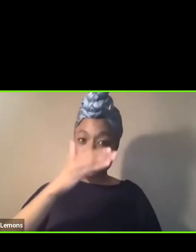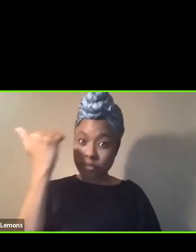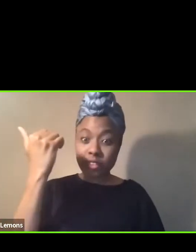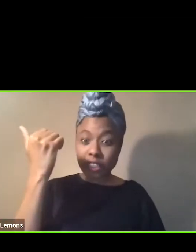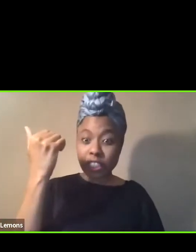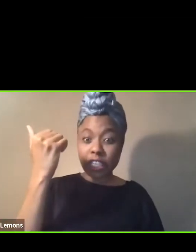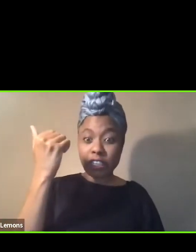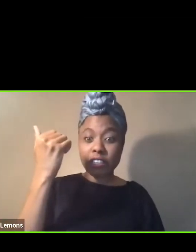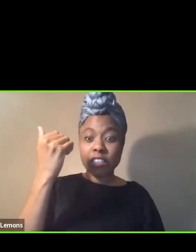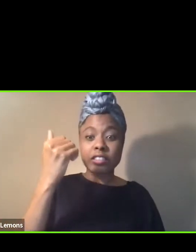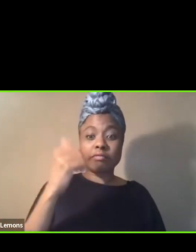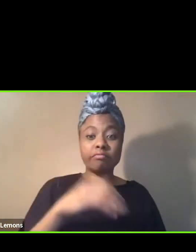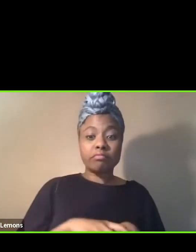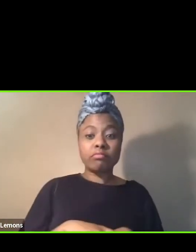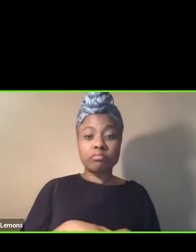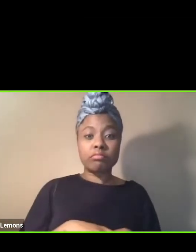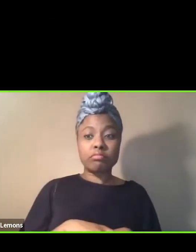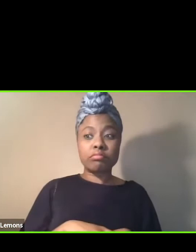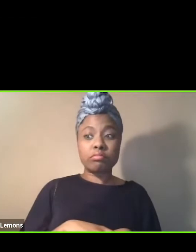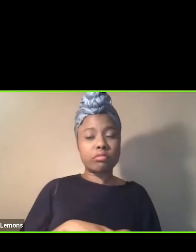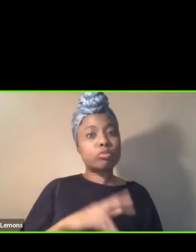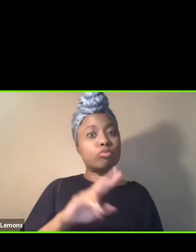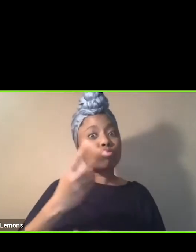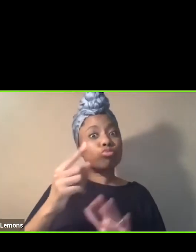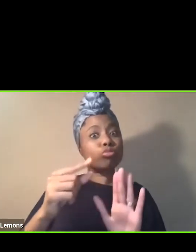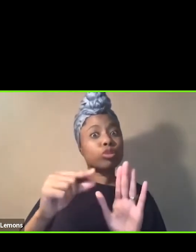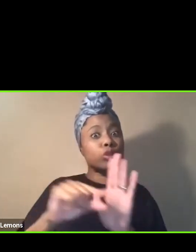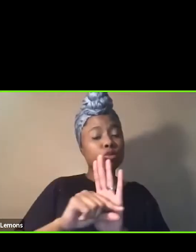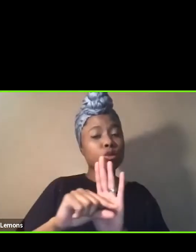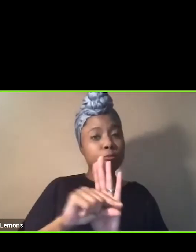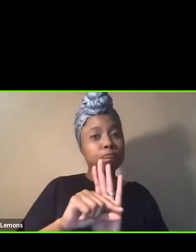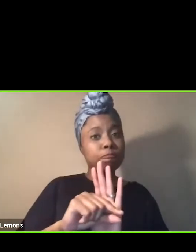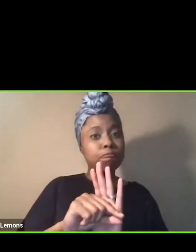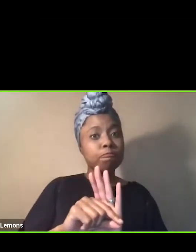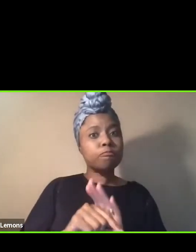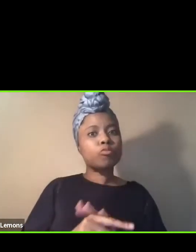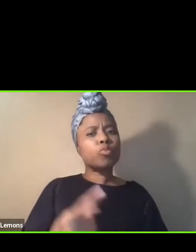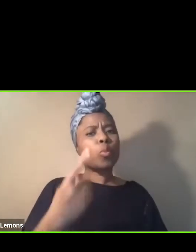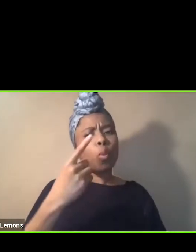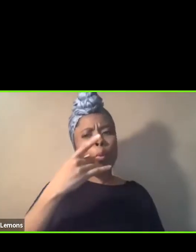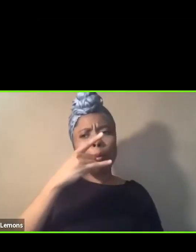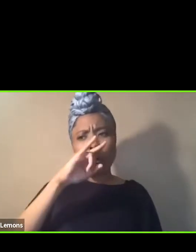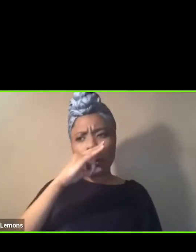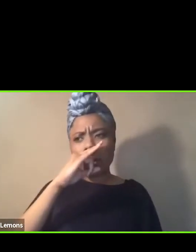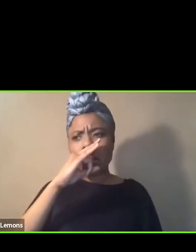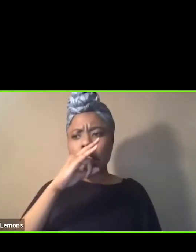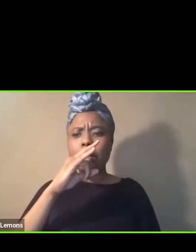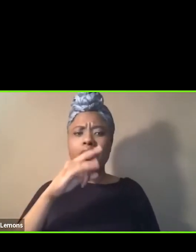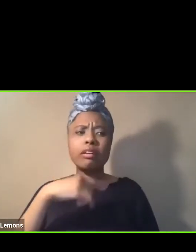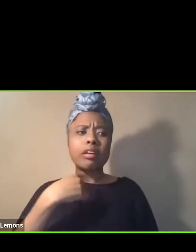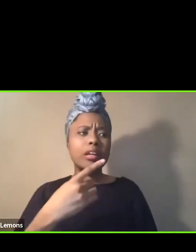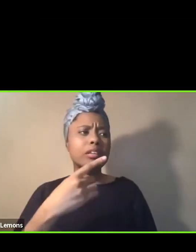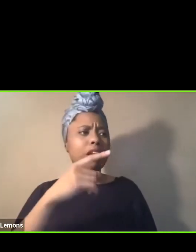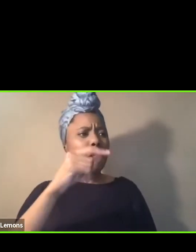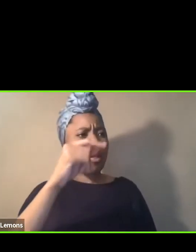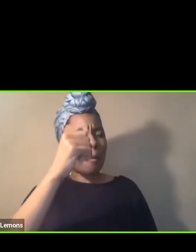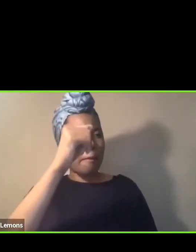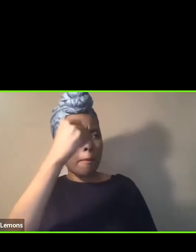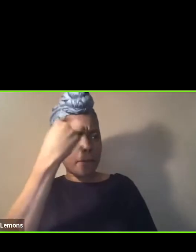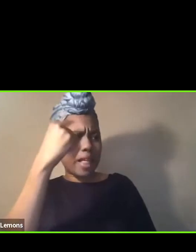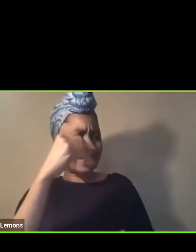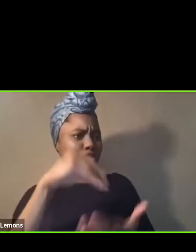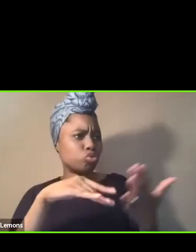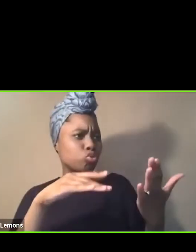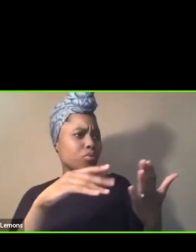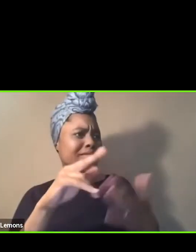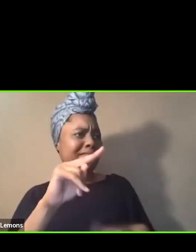day, and this was in the second grade, and one of the kids had called another Black student in the class the